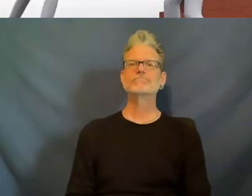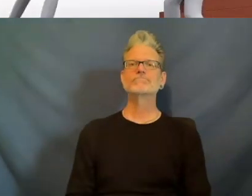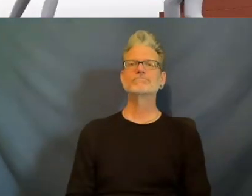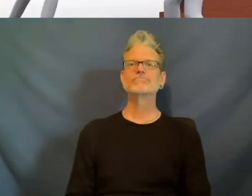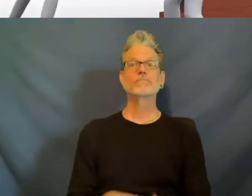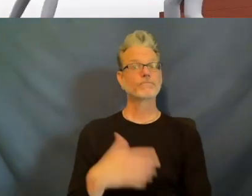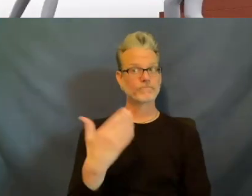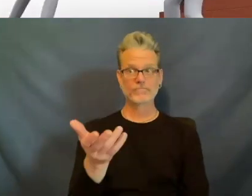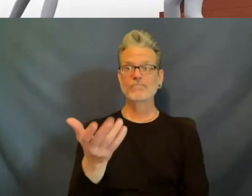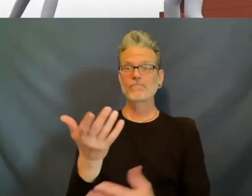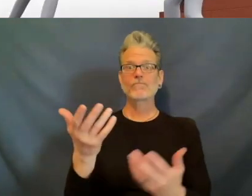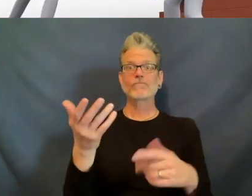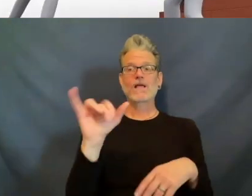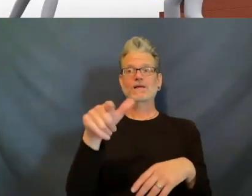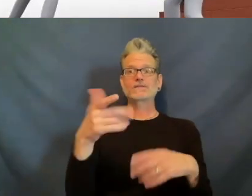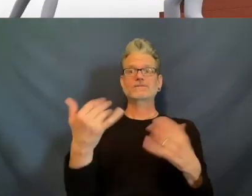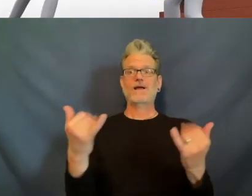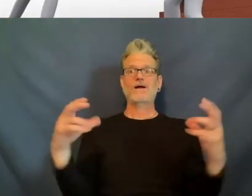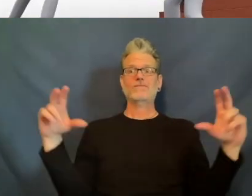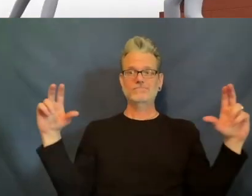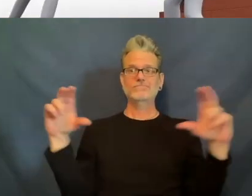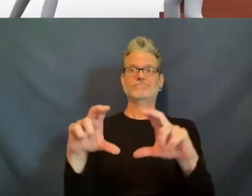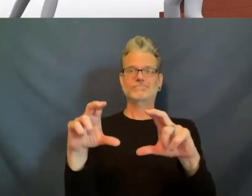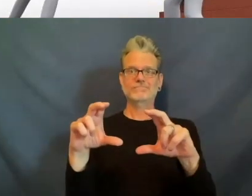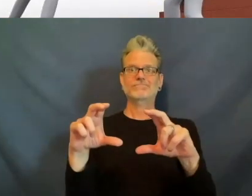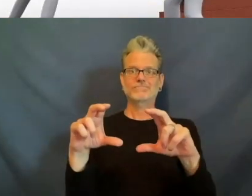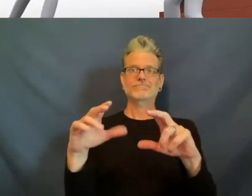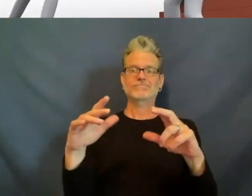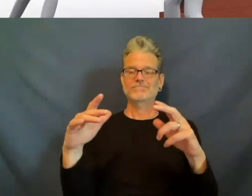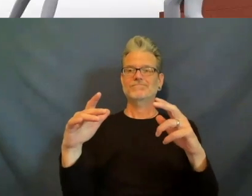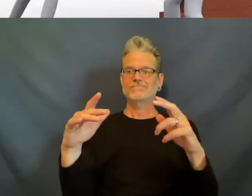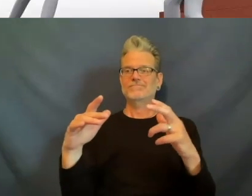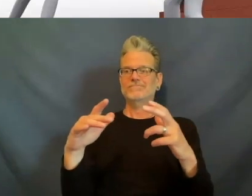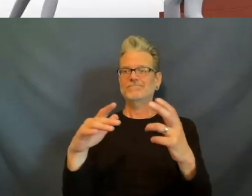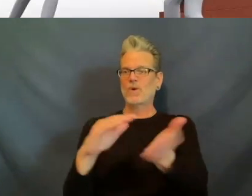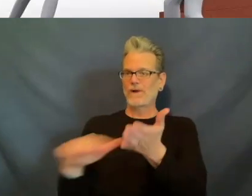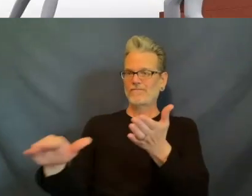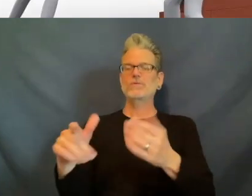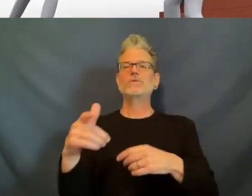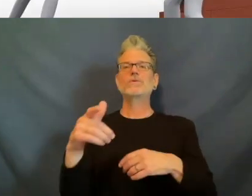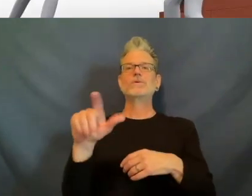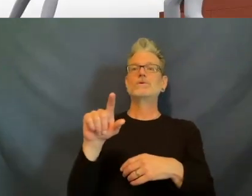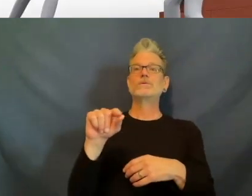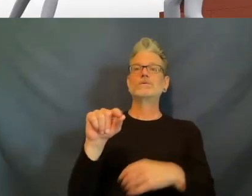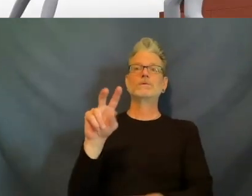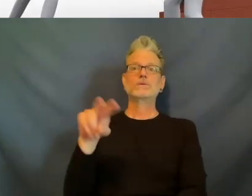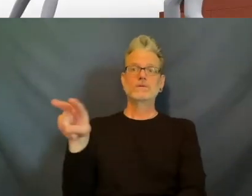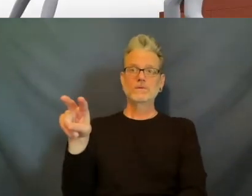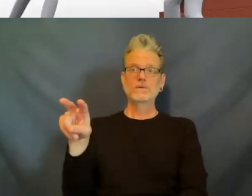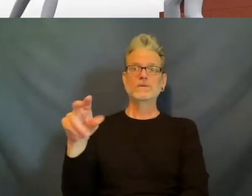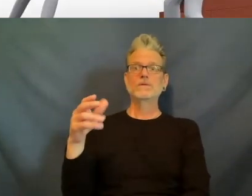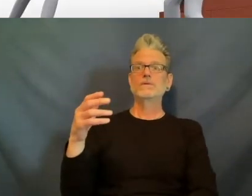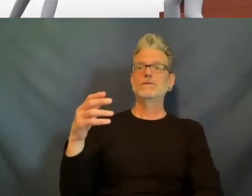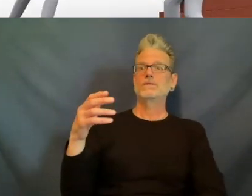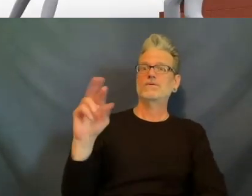So here we're actually getting to break through some barriers. In 2022, Forest Service Chief Randy Moore